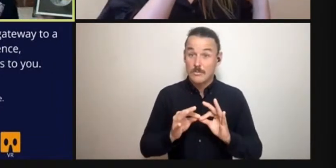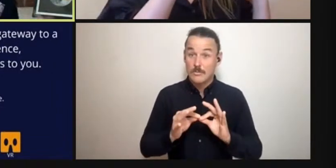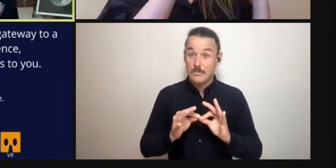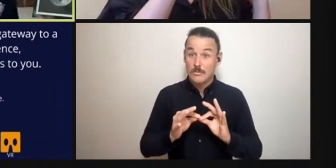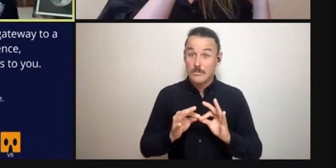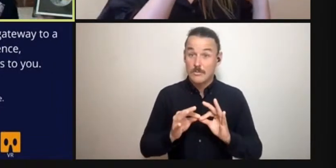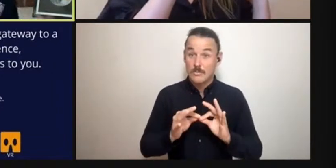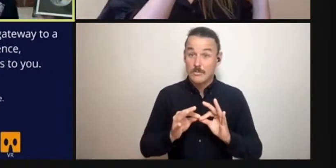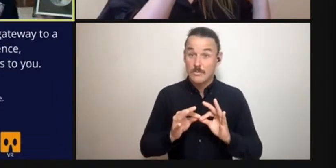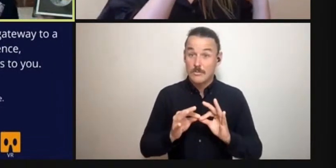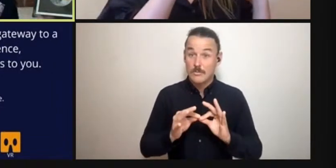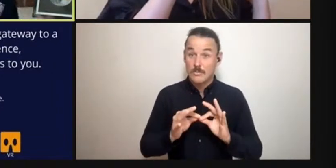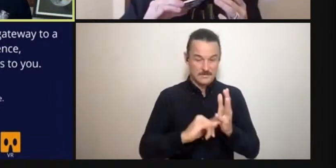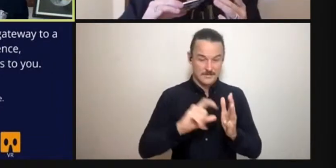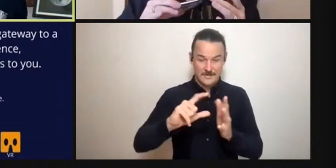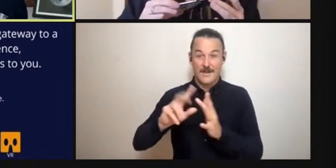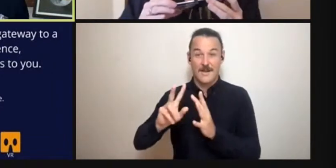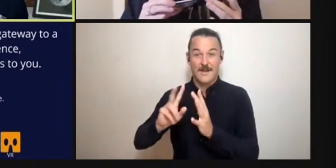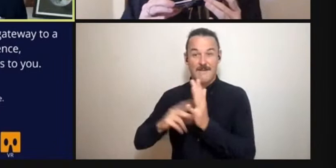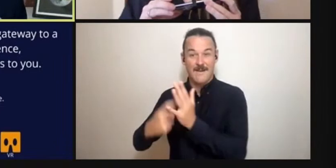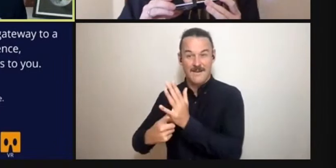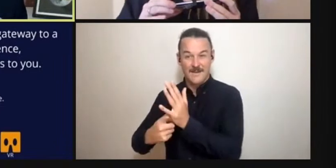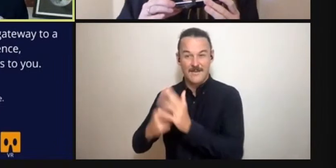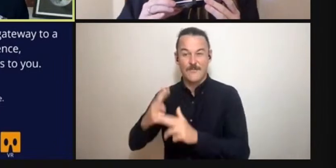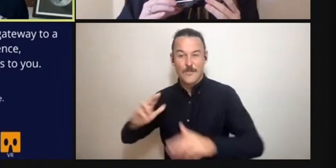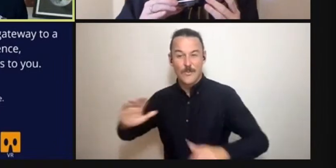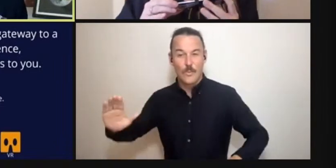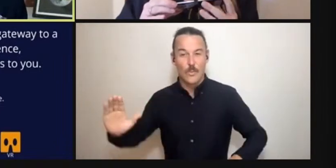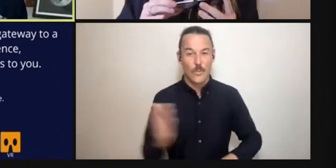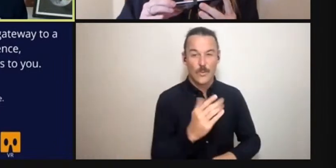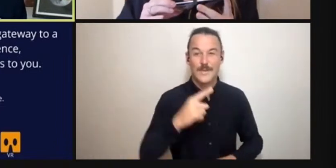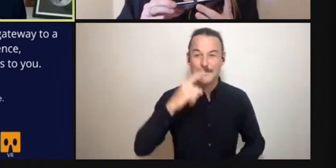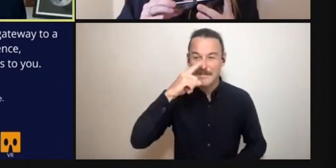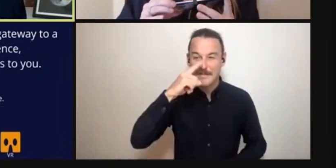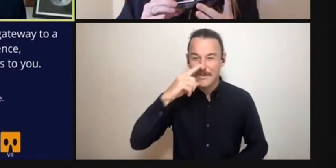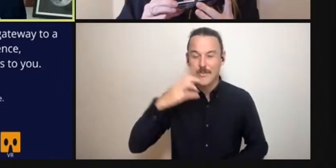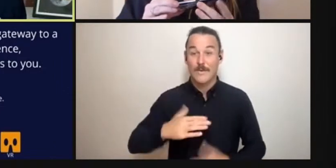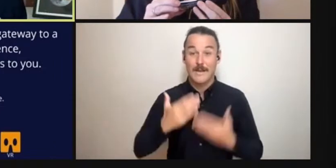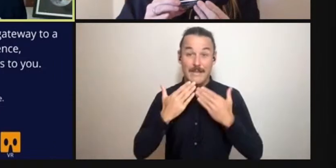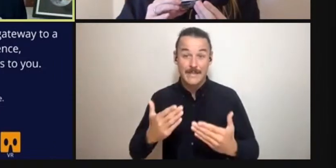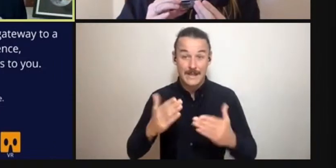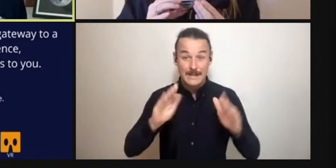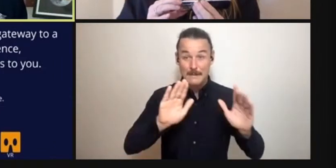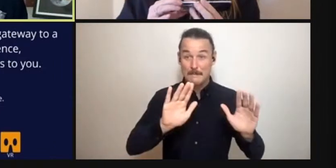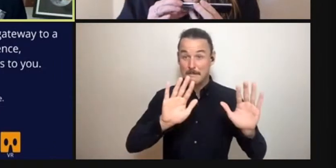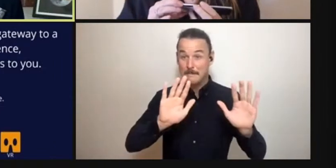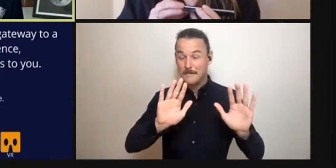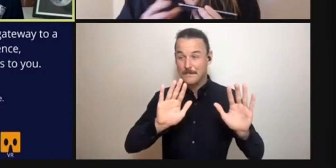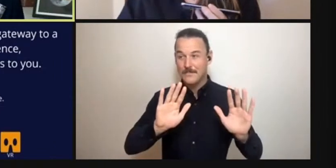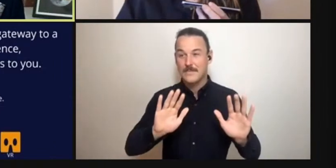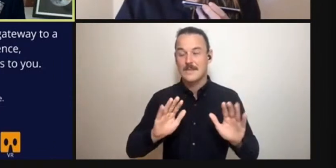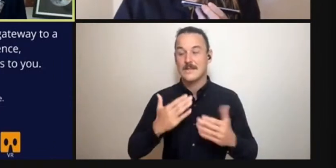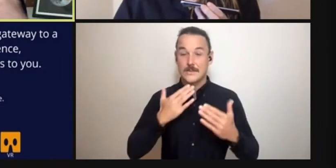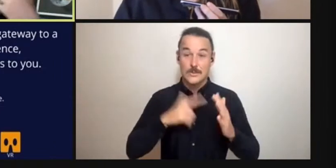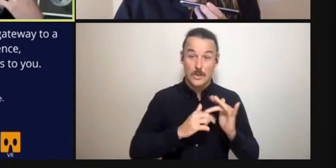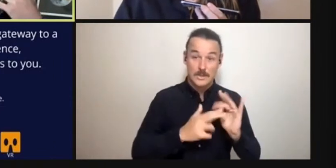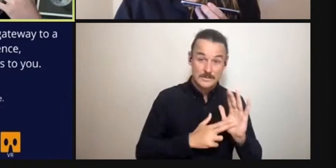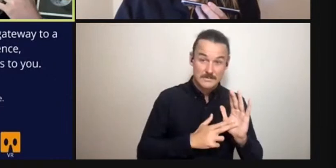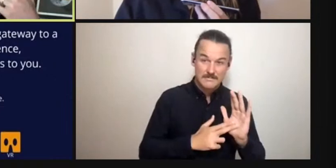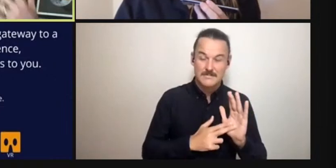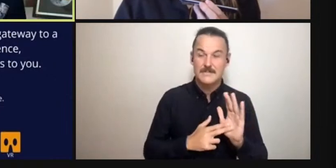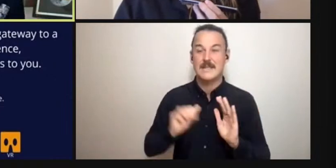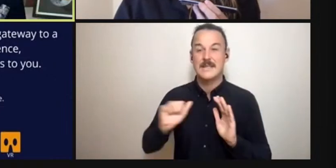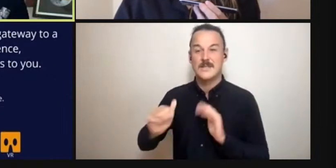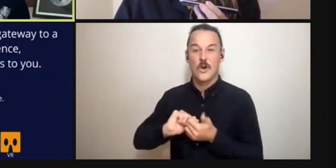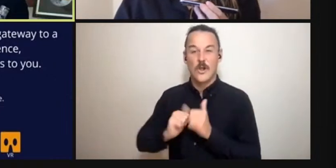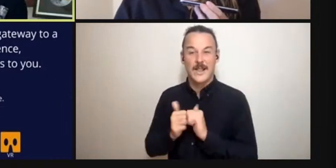everyone. Space and science are for everyone. So I want to thank Tyson for joining us and his colleagues through this live stream event.